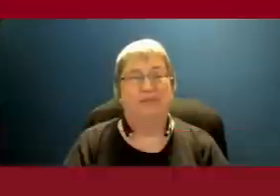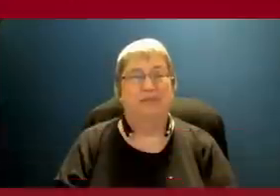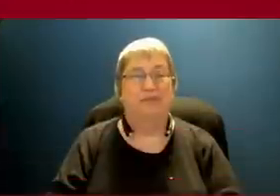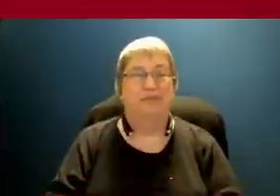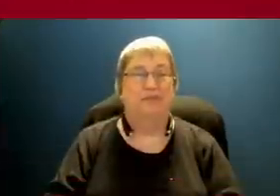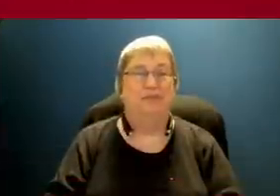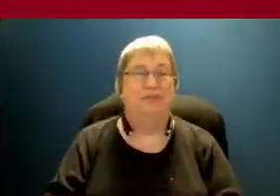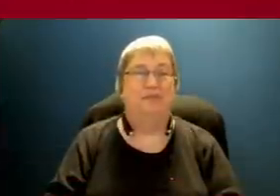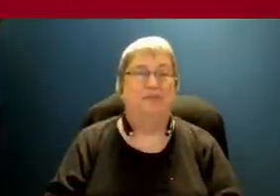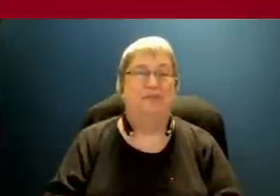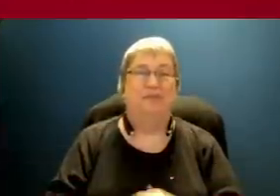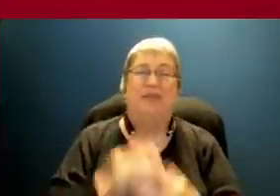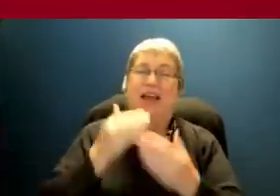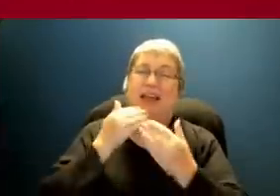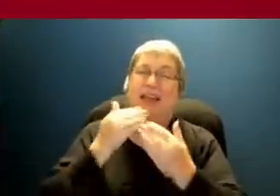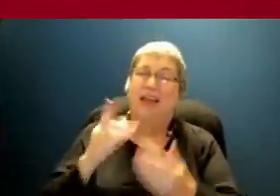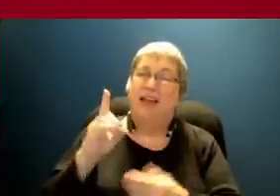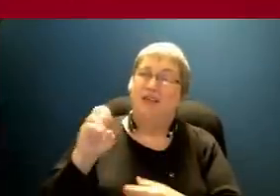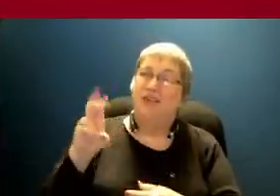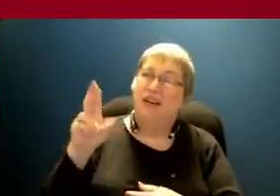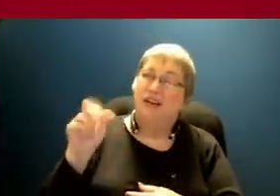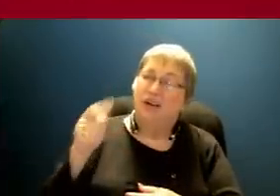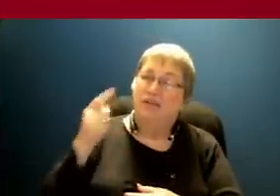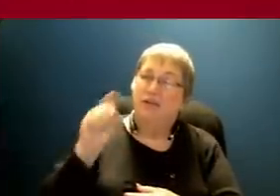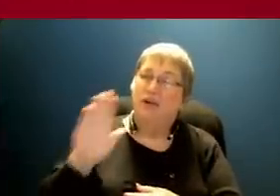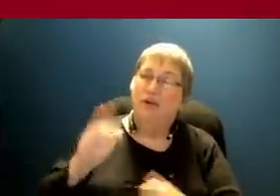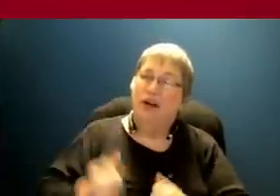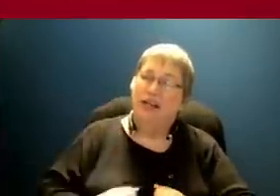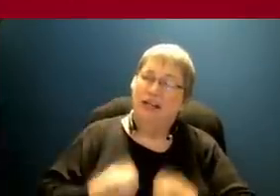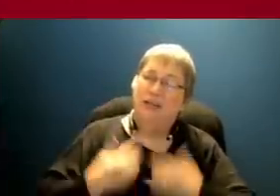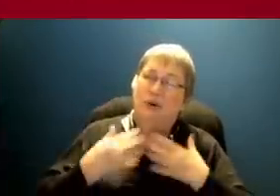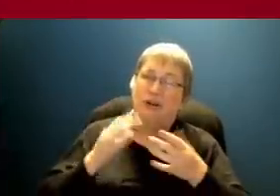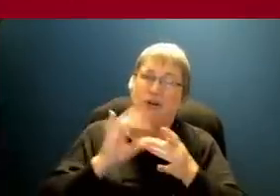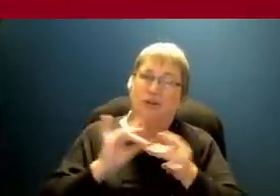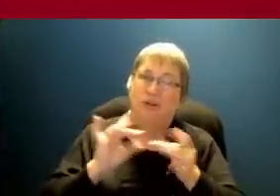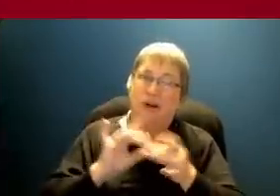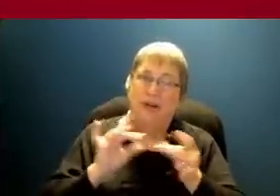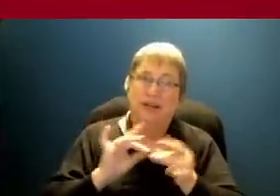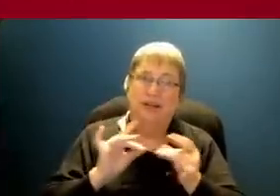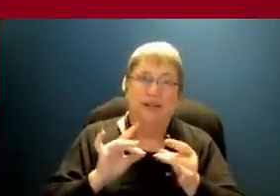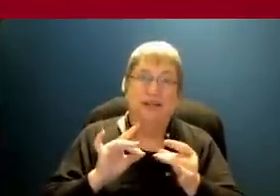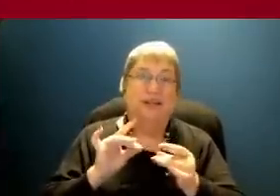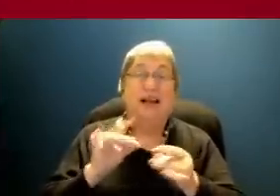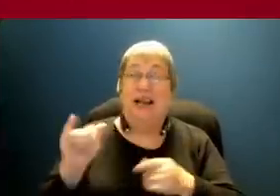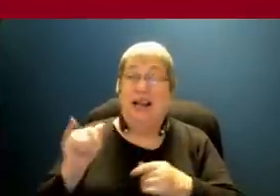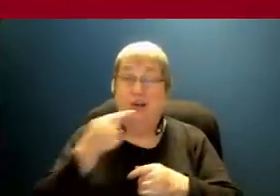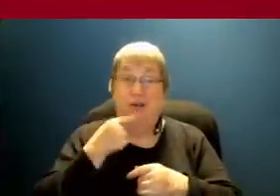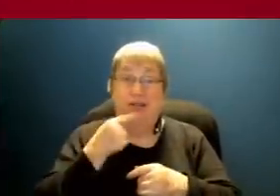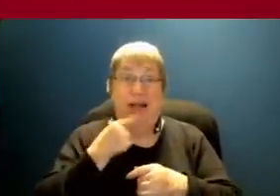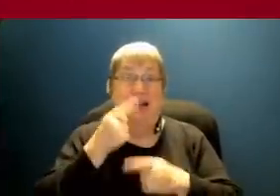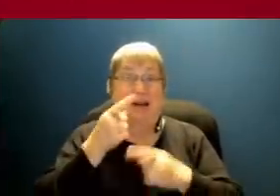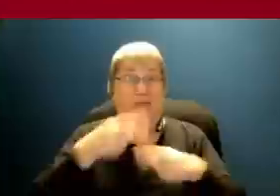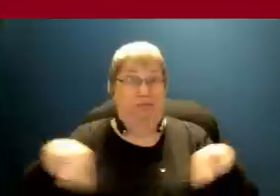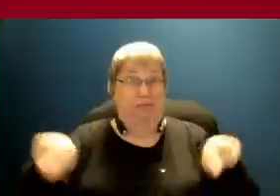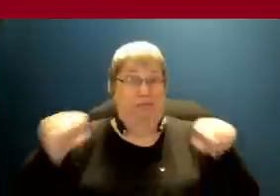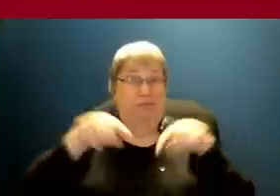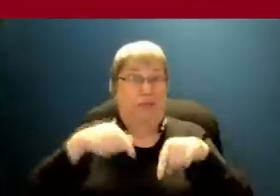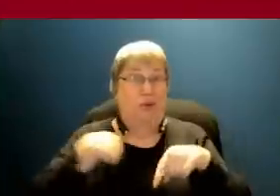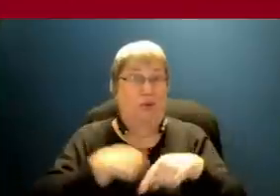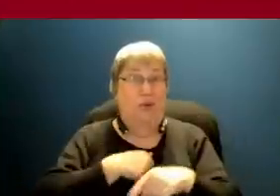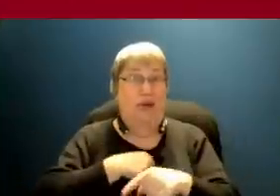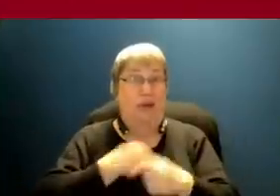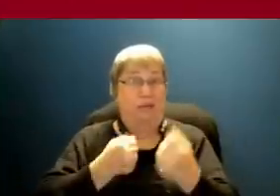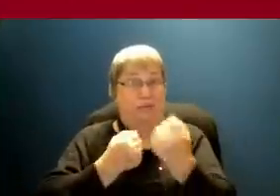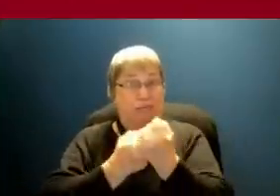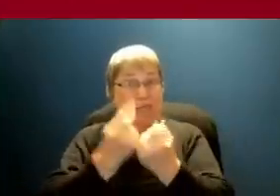Thank you, Deirdre, for your inspirational words. As you mentioned, the graduates we celebrate today surmounted many obstacles